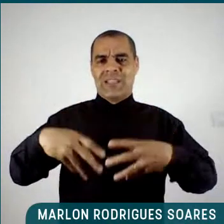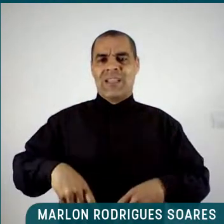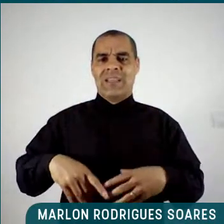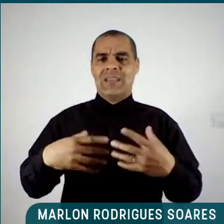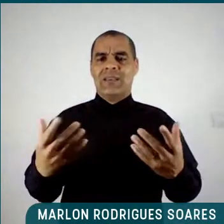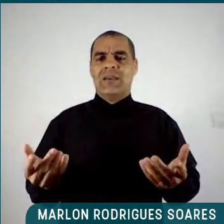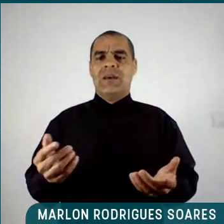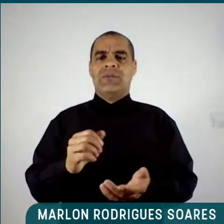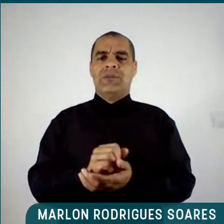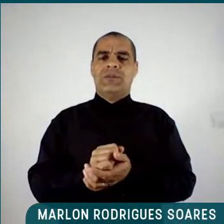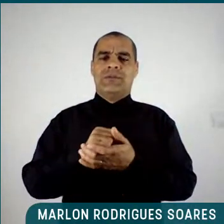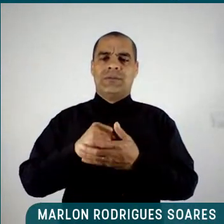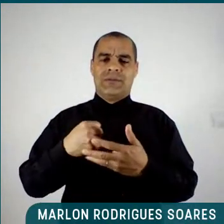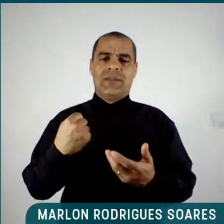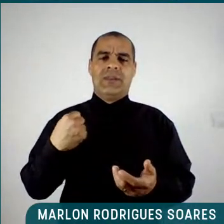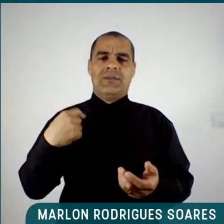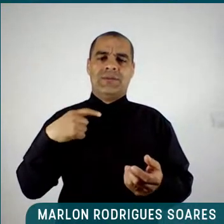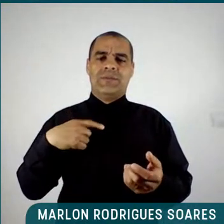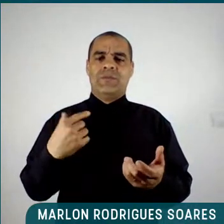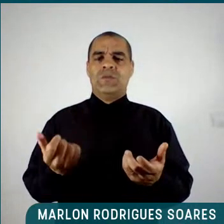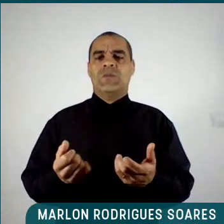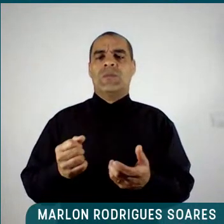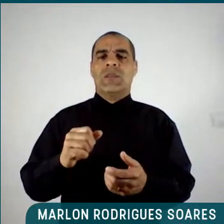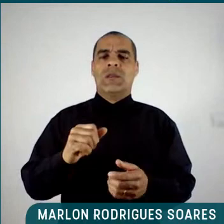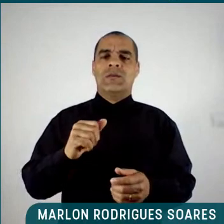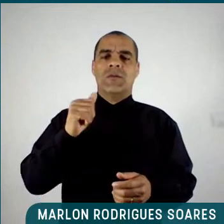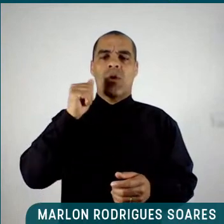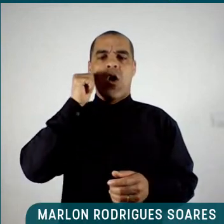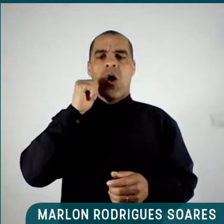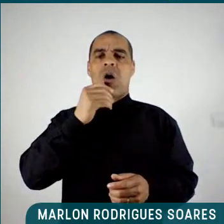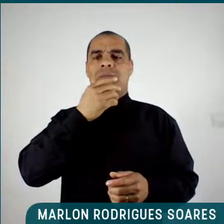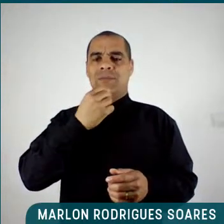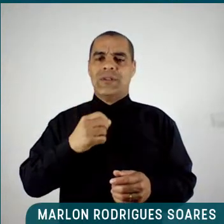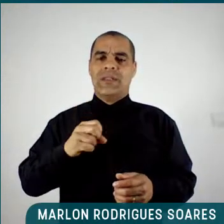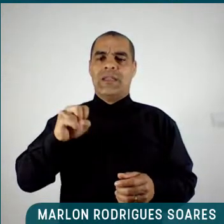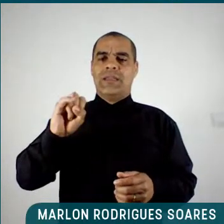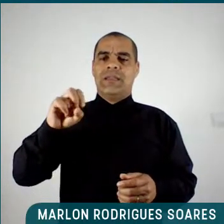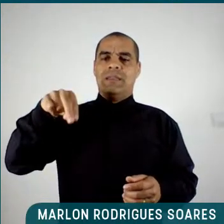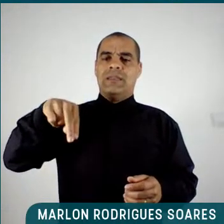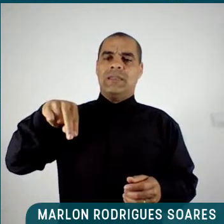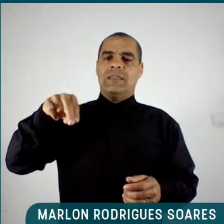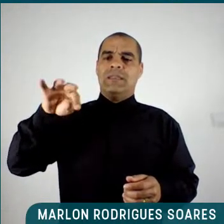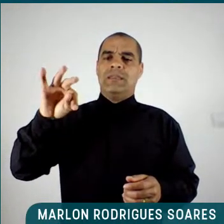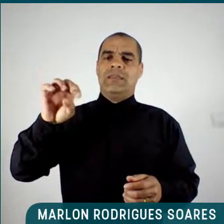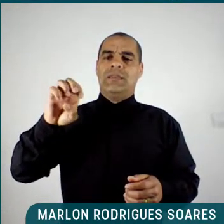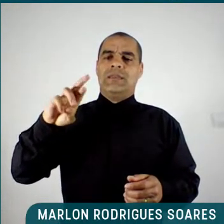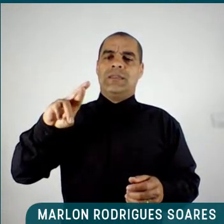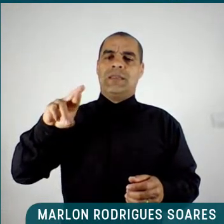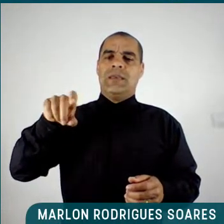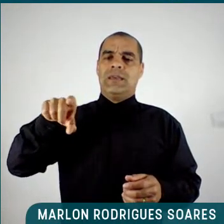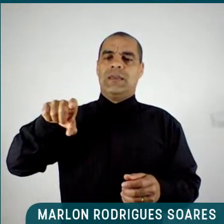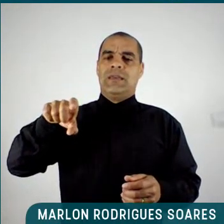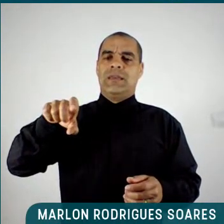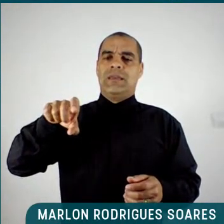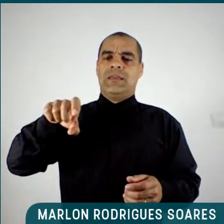that. interseccionalidade também, por What favor. is this intersectionality? If you could talk about that. Então, vamos por partes. Well,